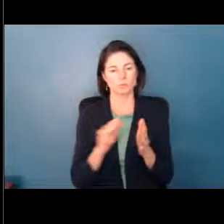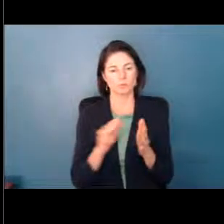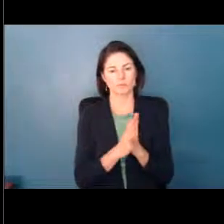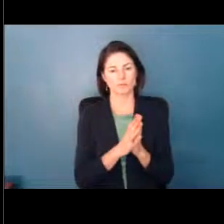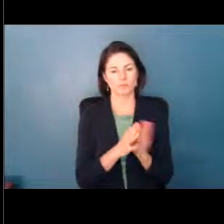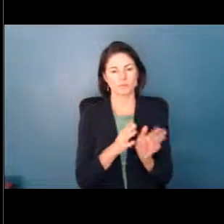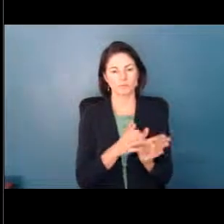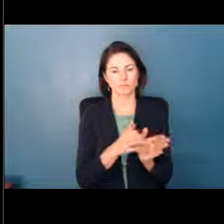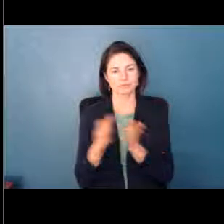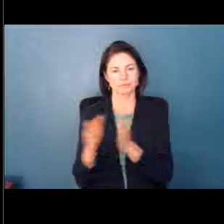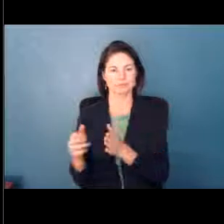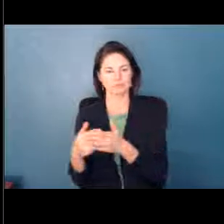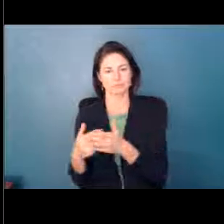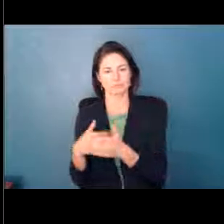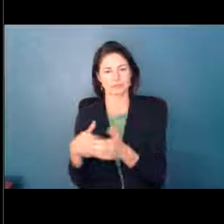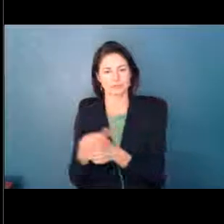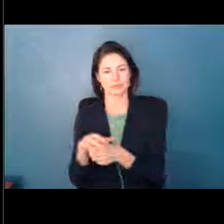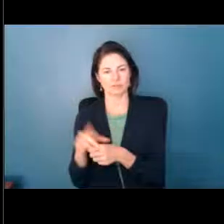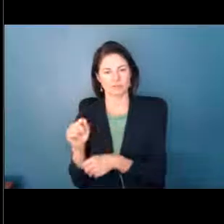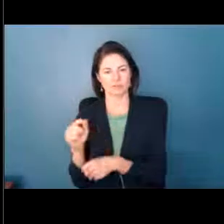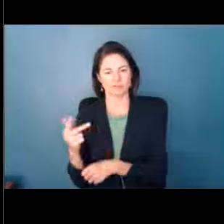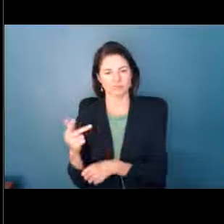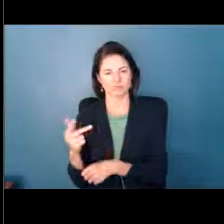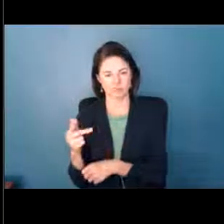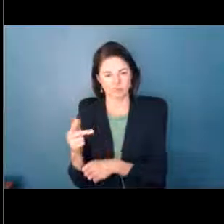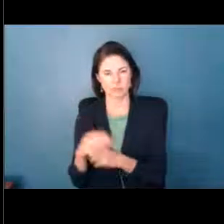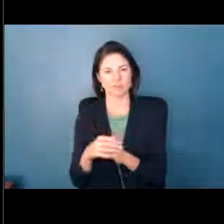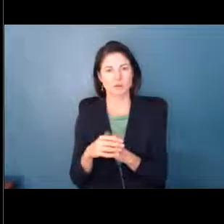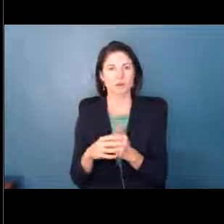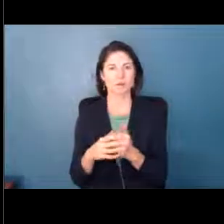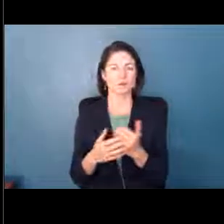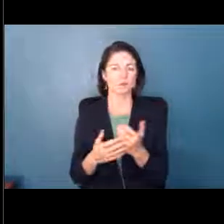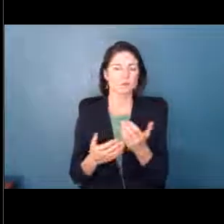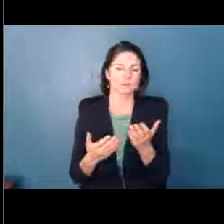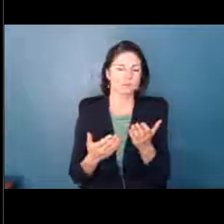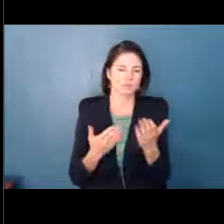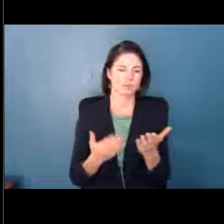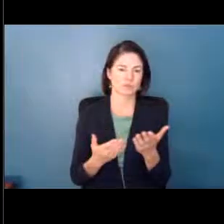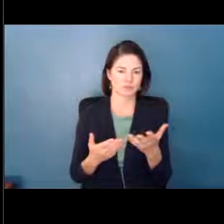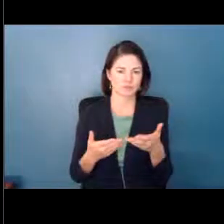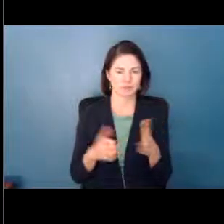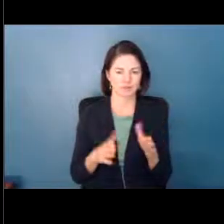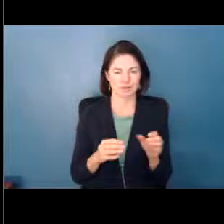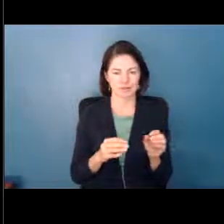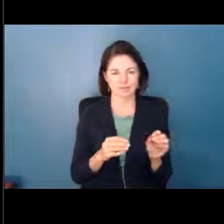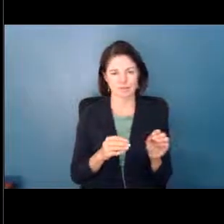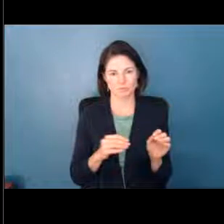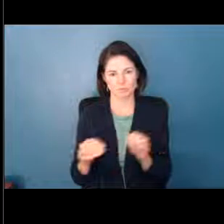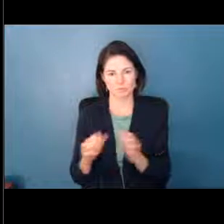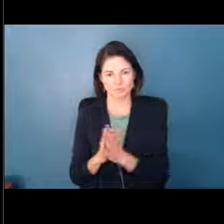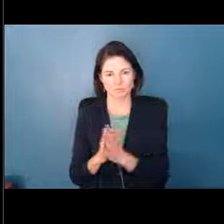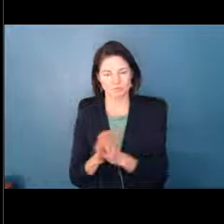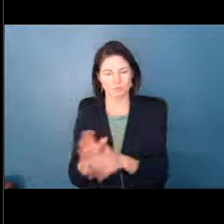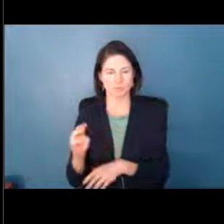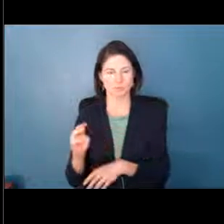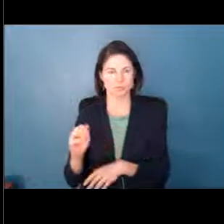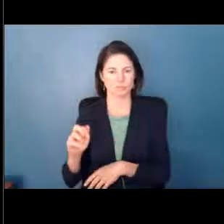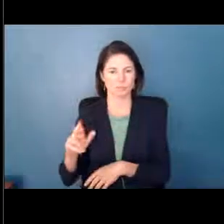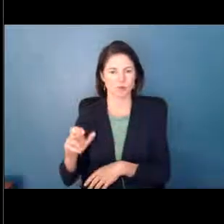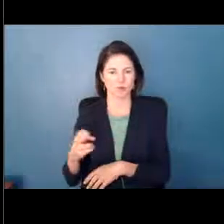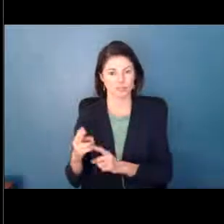2023. So staff will propose funding to keep the project moving through the March commission meeting. By that time, Caltrans should be able to provide the commission with a